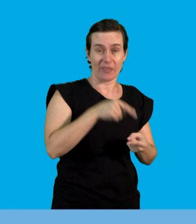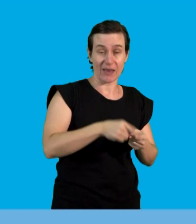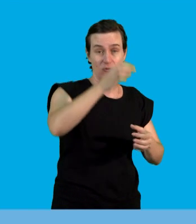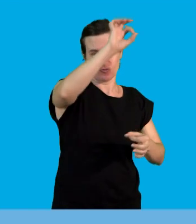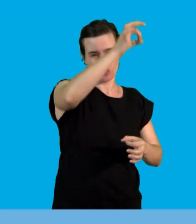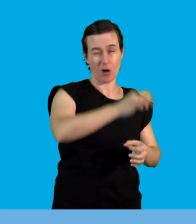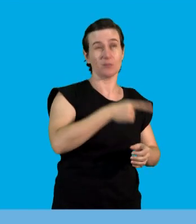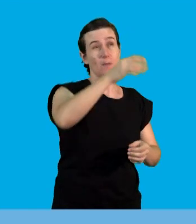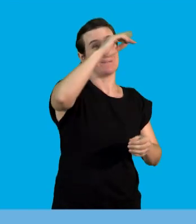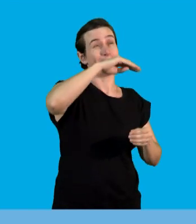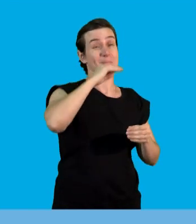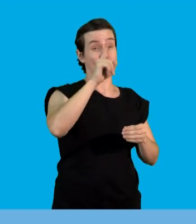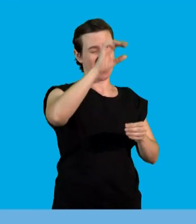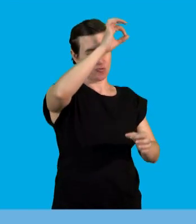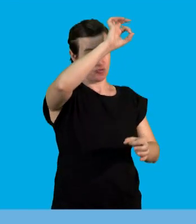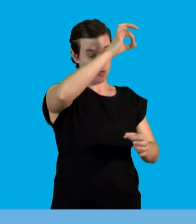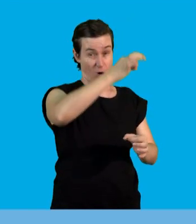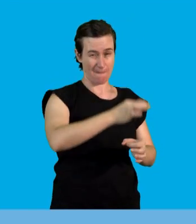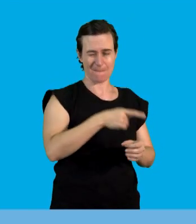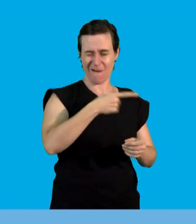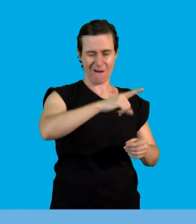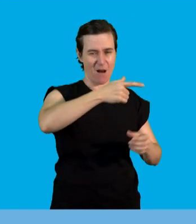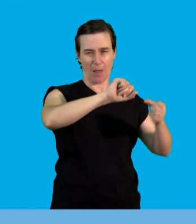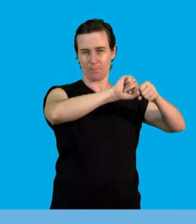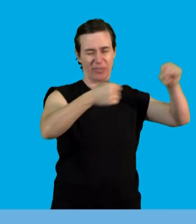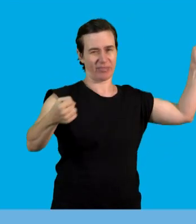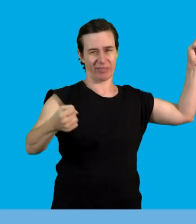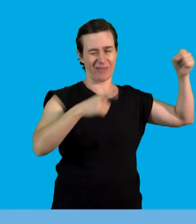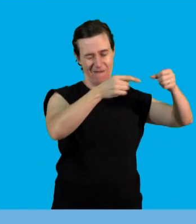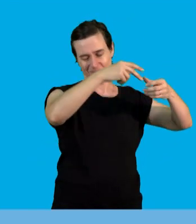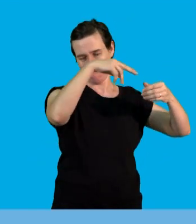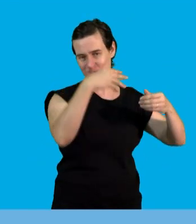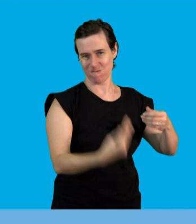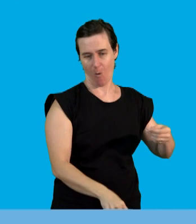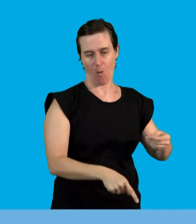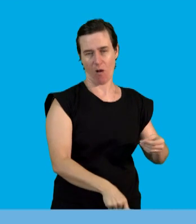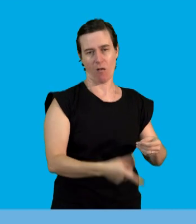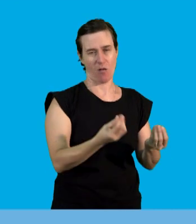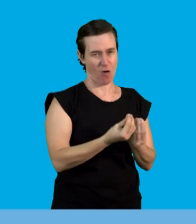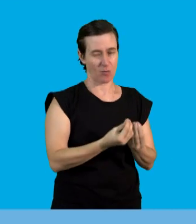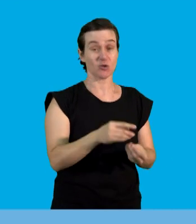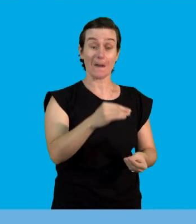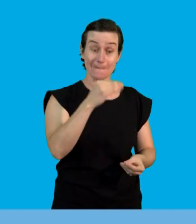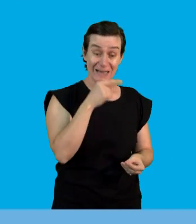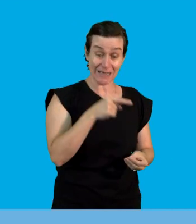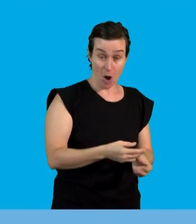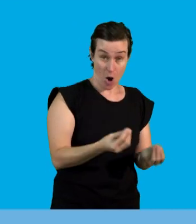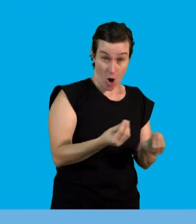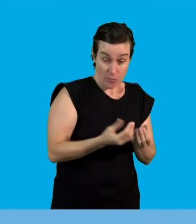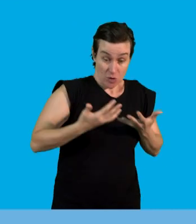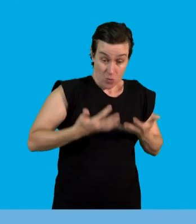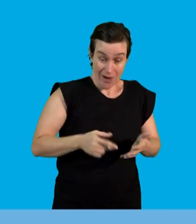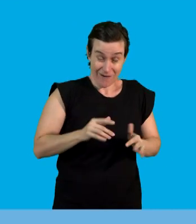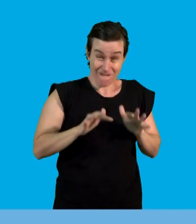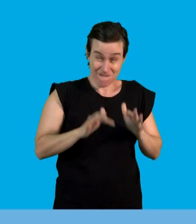this rope breaks and the object falls. Now that means the force going down is much greater than the